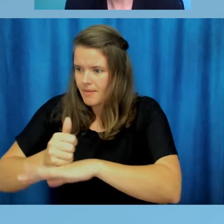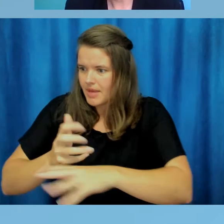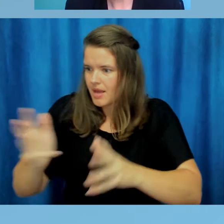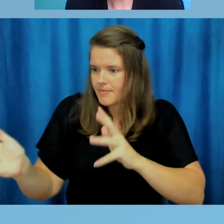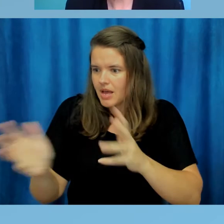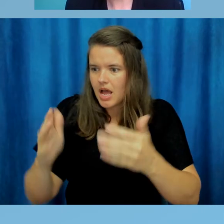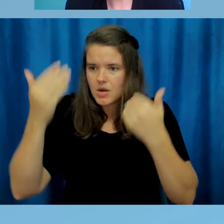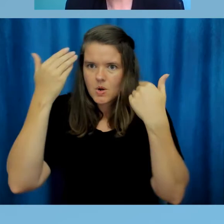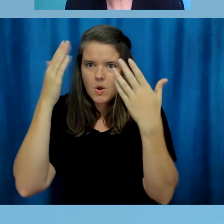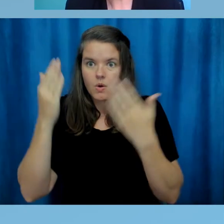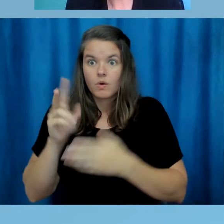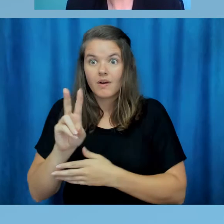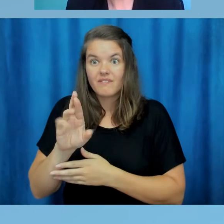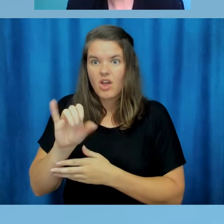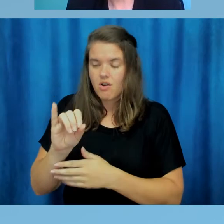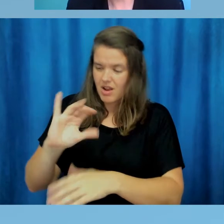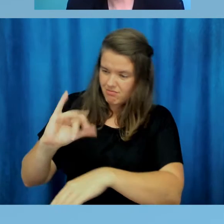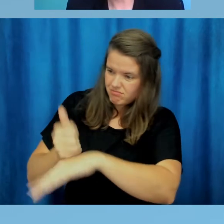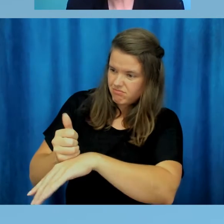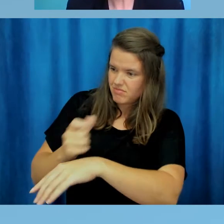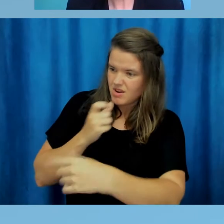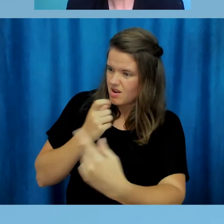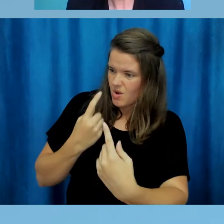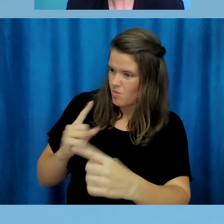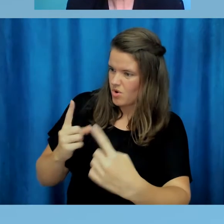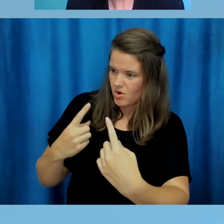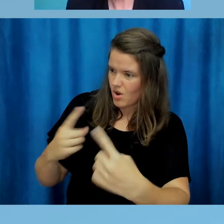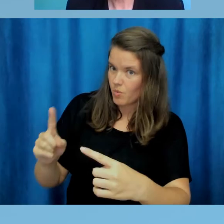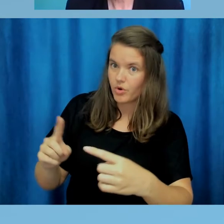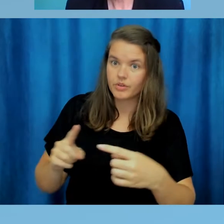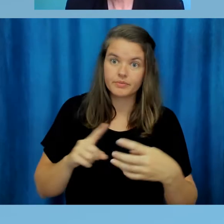VRI, or the VRI system is not working.